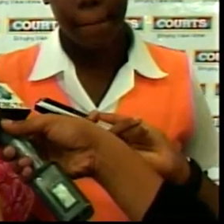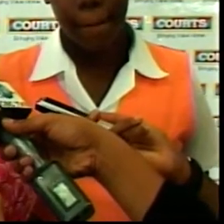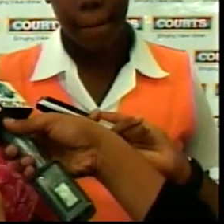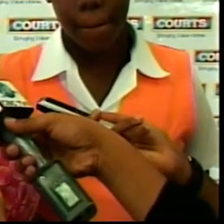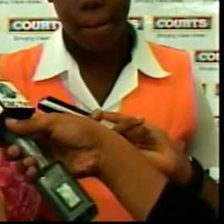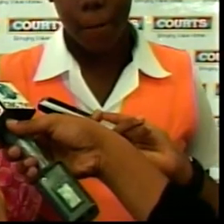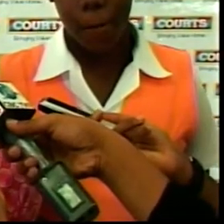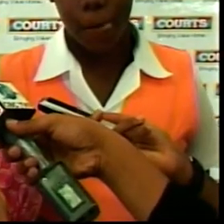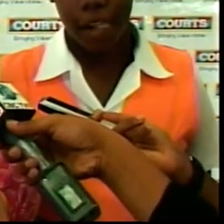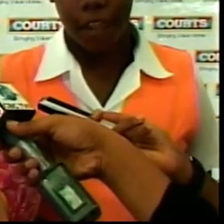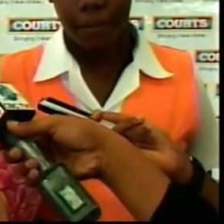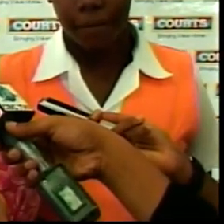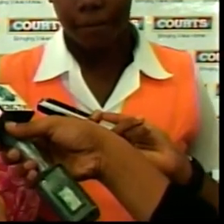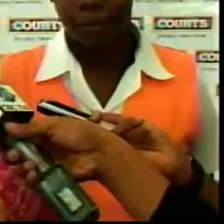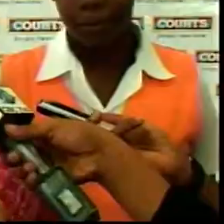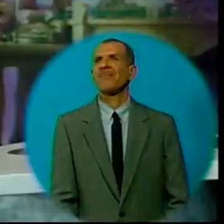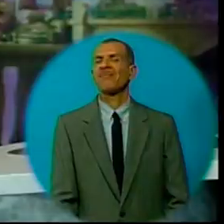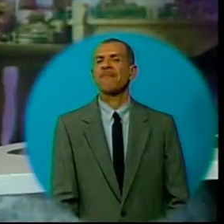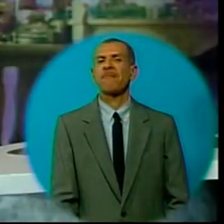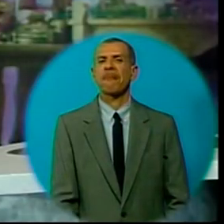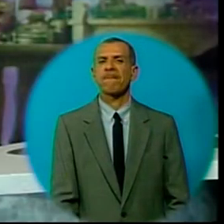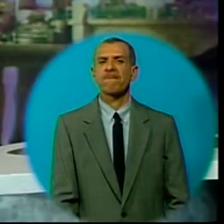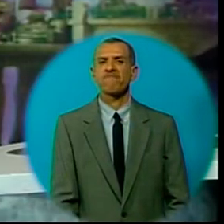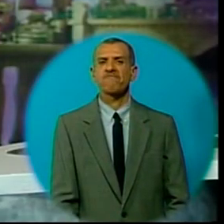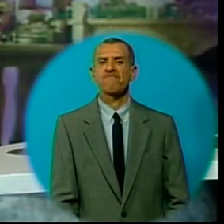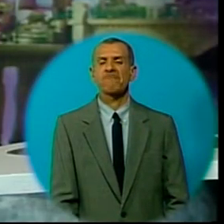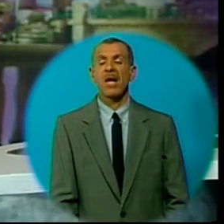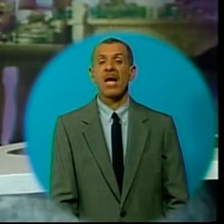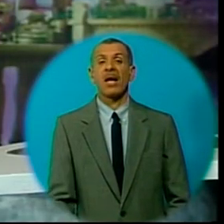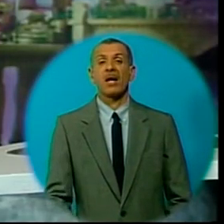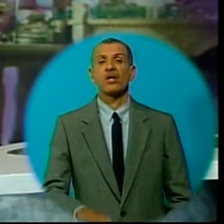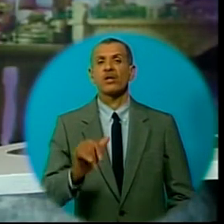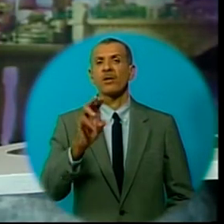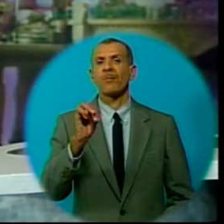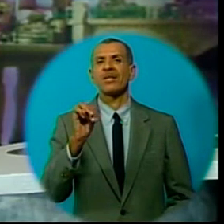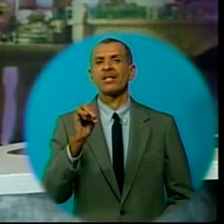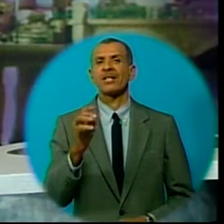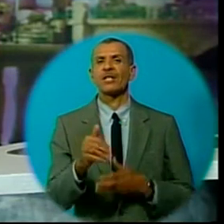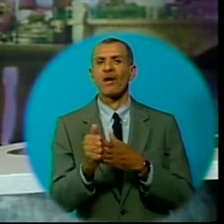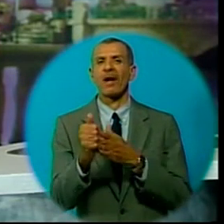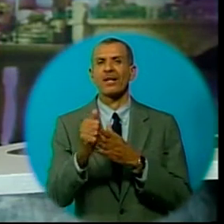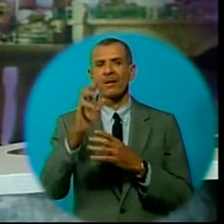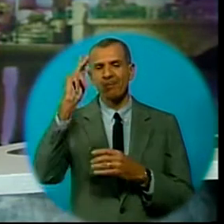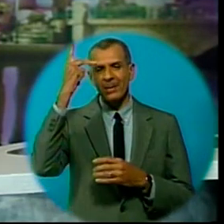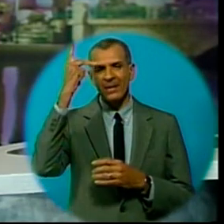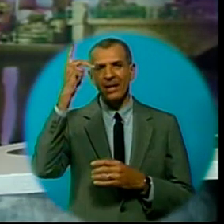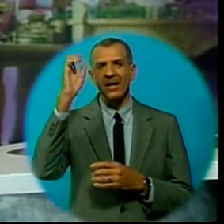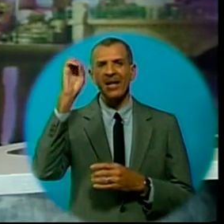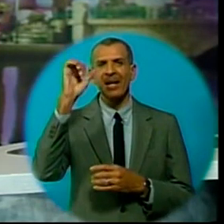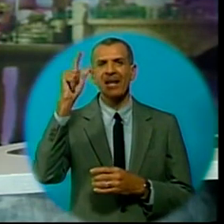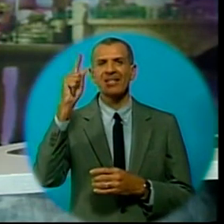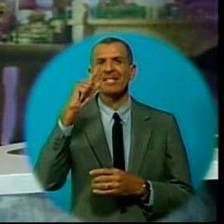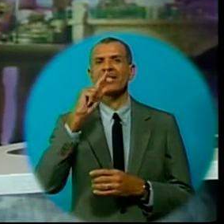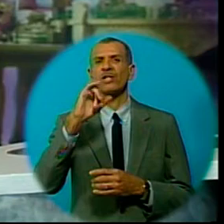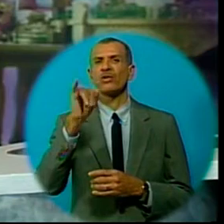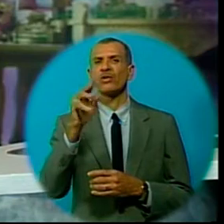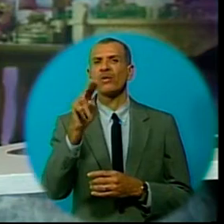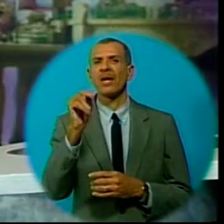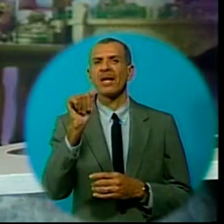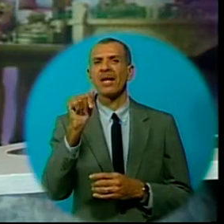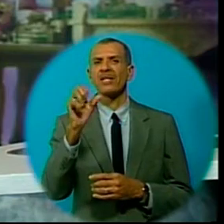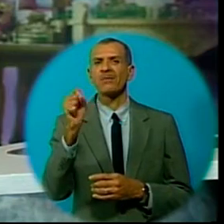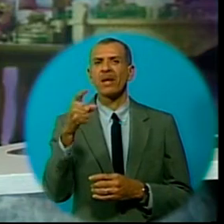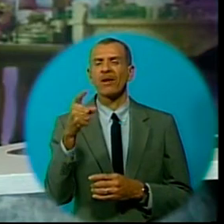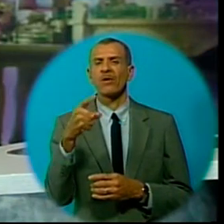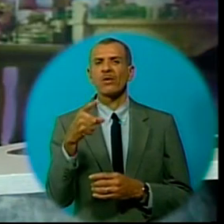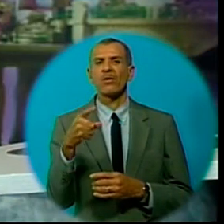dreamt you were in something. I said, why don't I win nothing? Commercial Director of Courts Barbados, Peter Ellis, says Joanne Springer was the lucky winner from